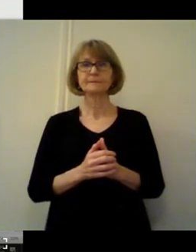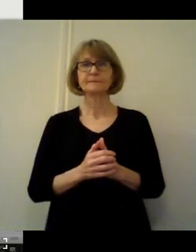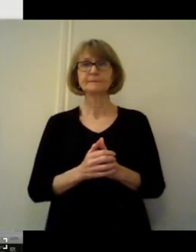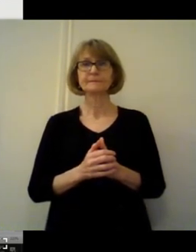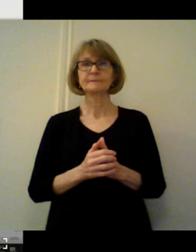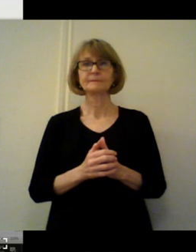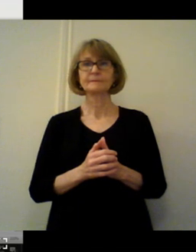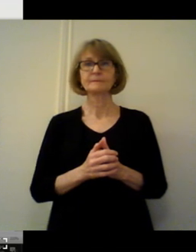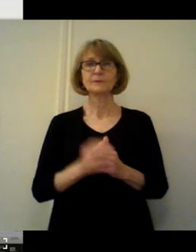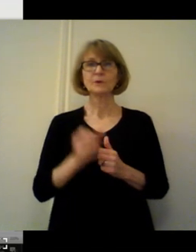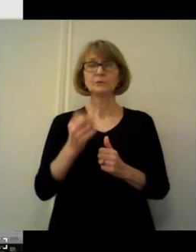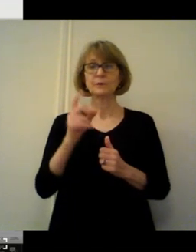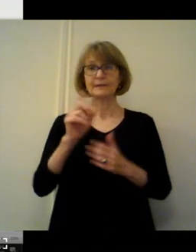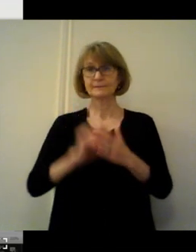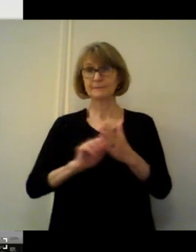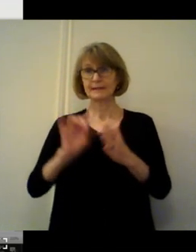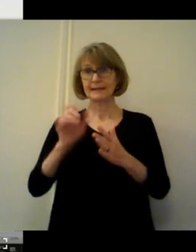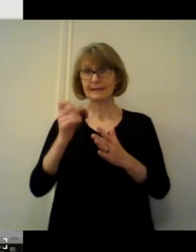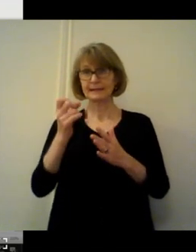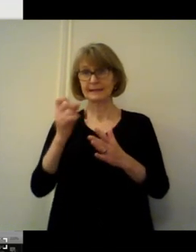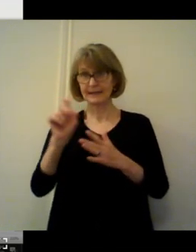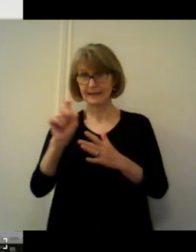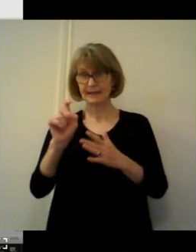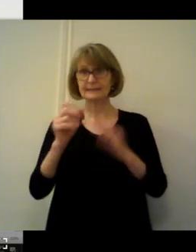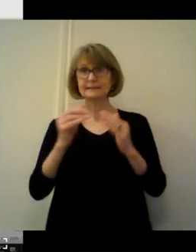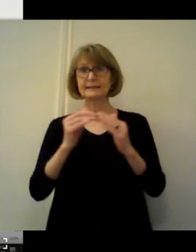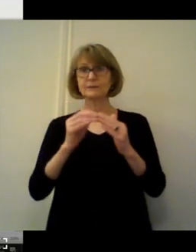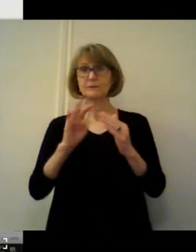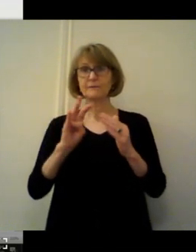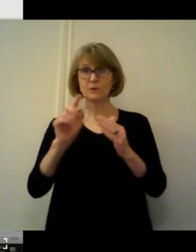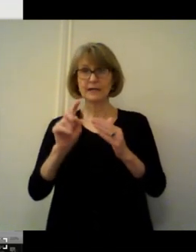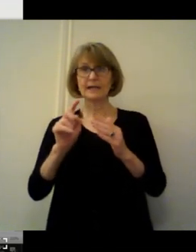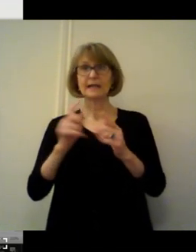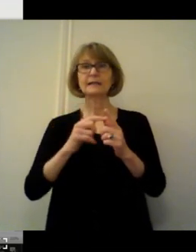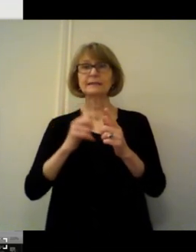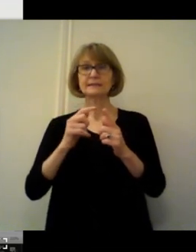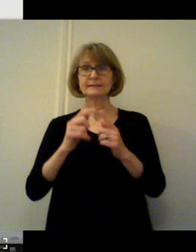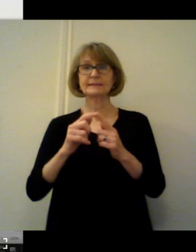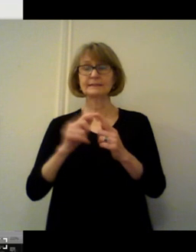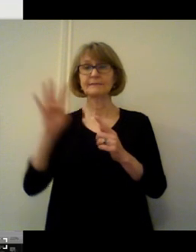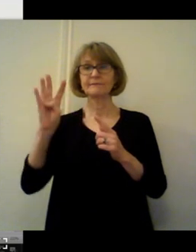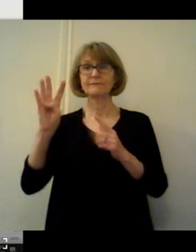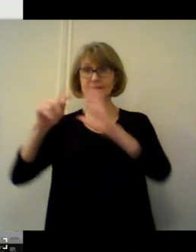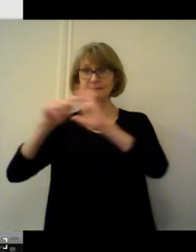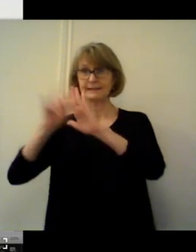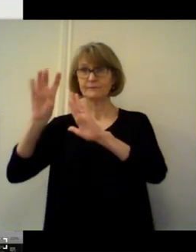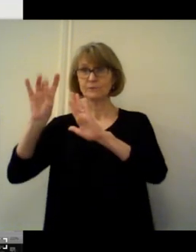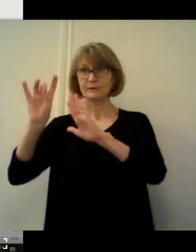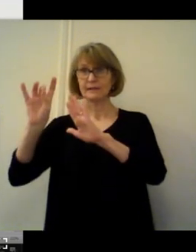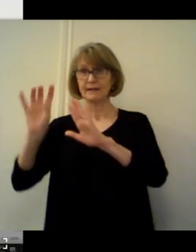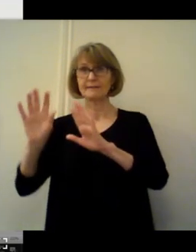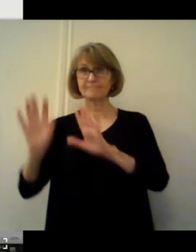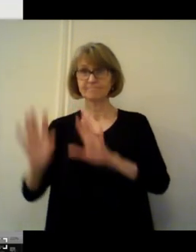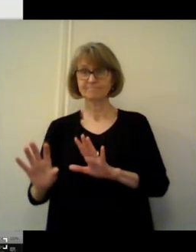12x minus 8x is 4x. Bring down your negative 48. Okay, let's move this 48 over.